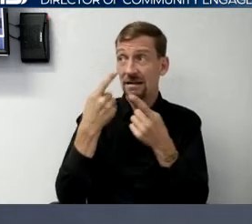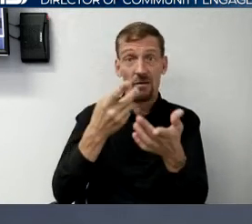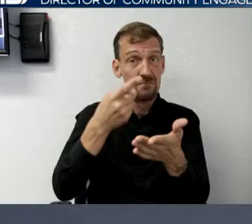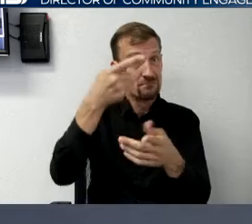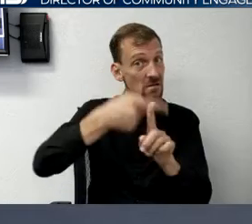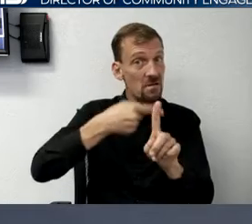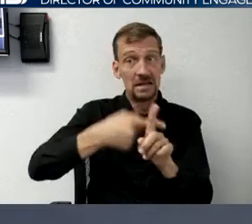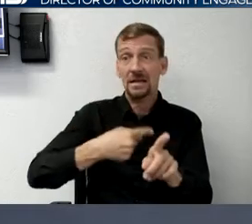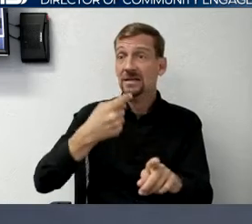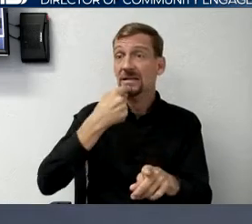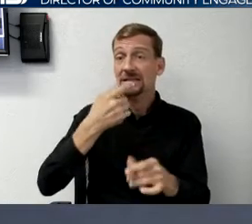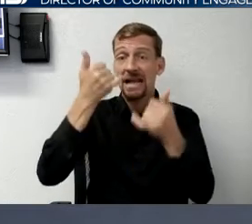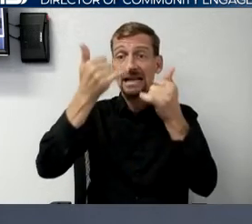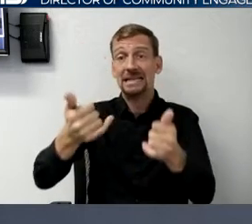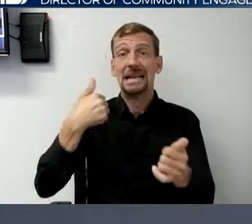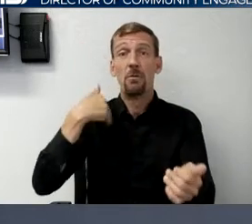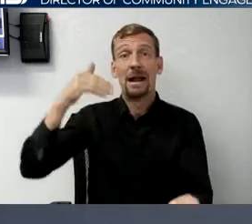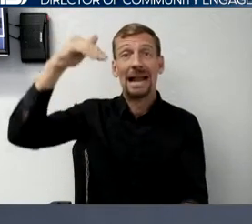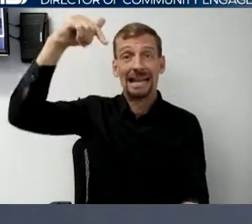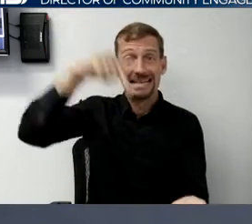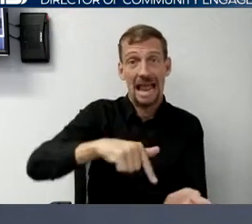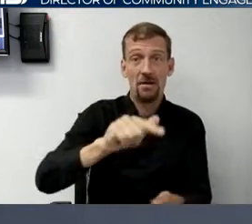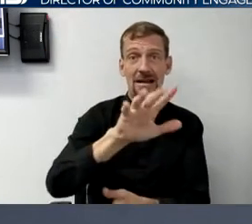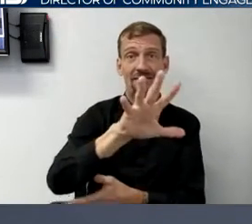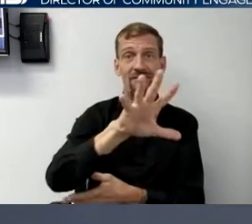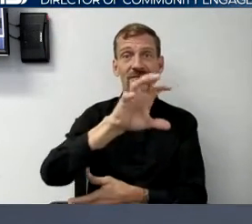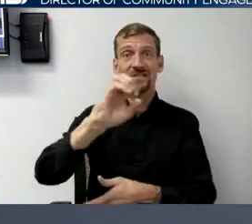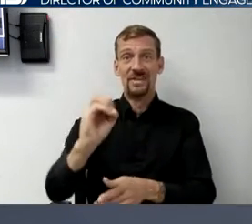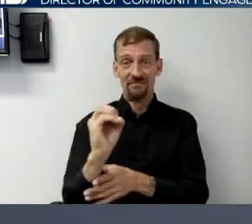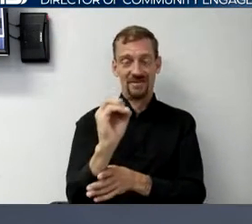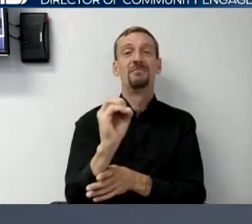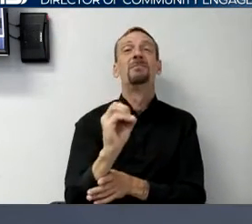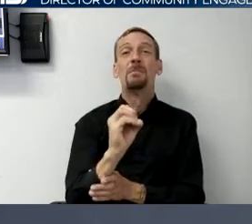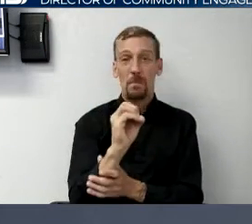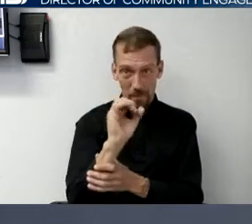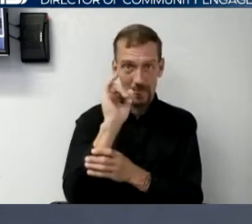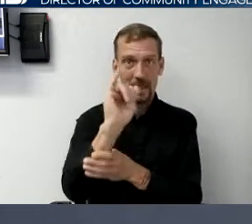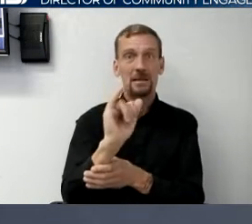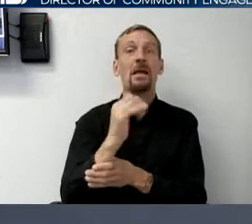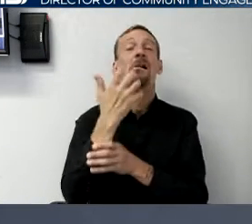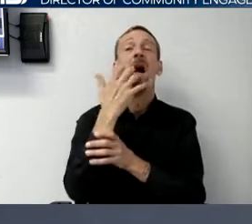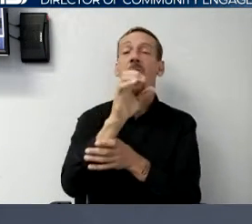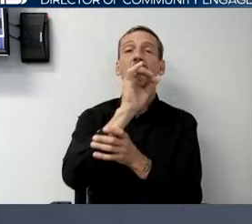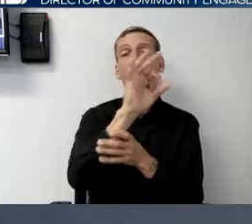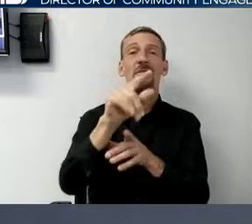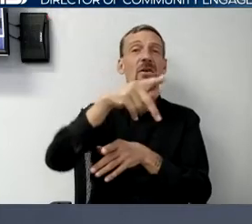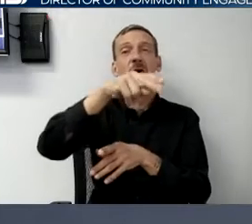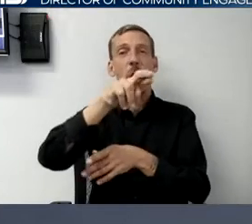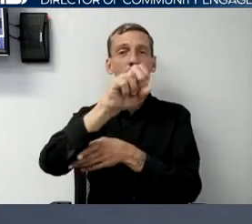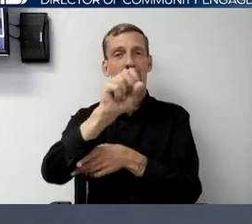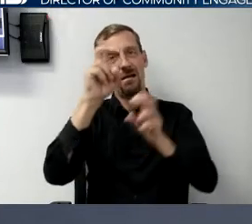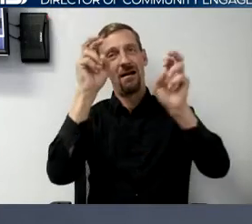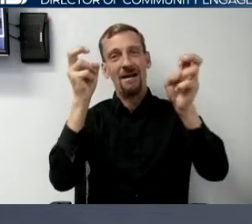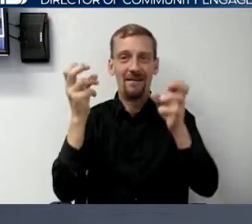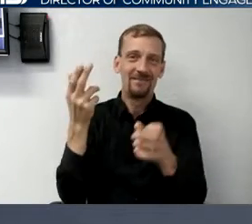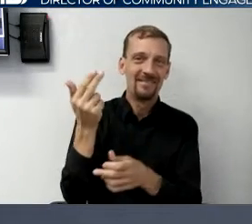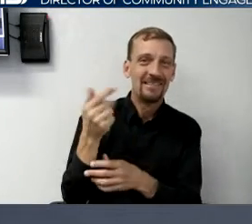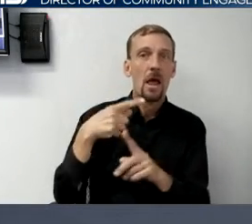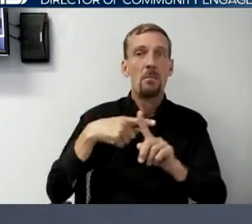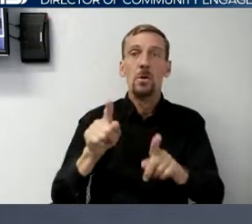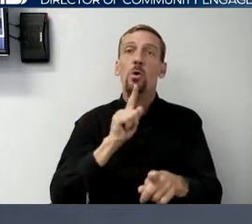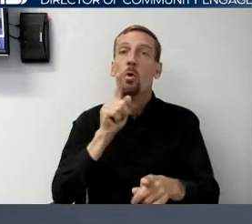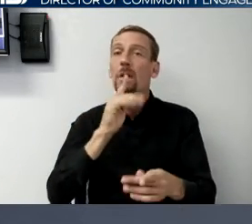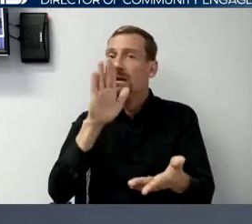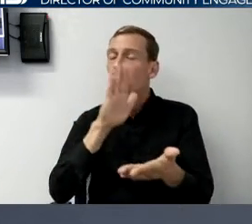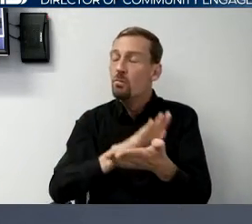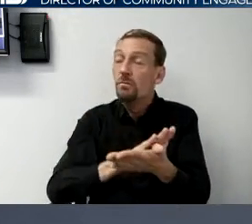she just emailed me and she said, now we're down to 50. Oh, so wow, great. That's hot off the press today. So yeah, good news all around. So thank you for